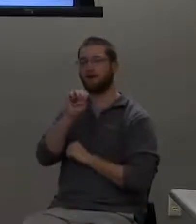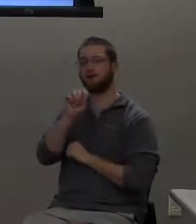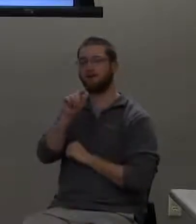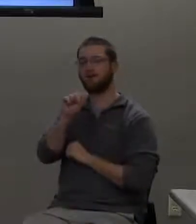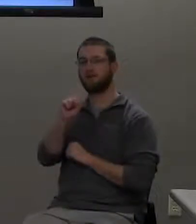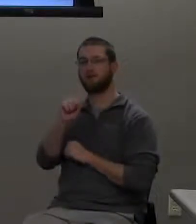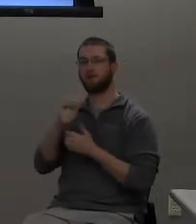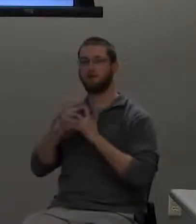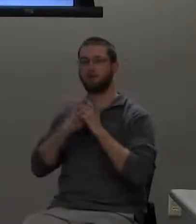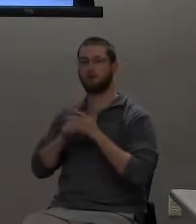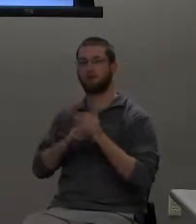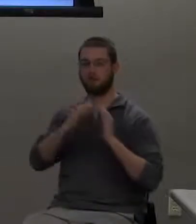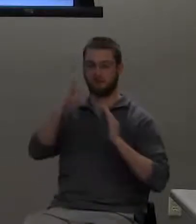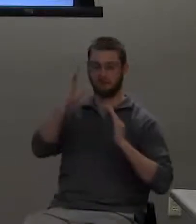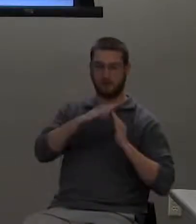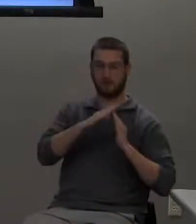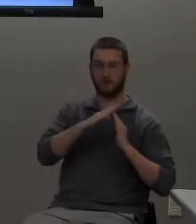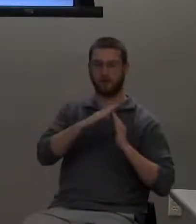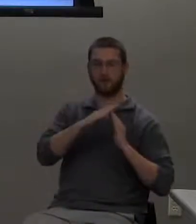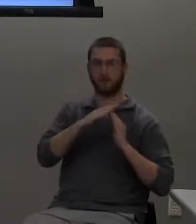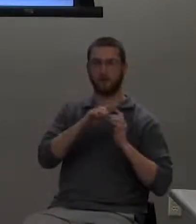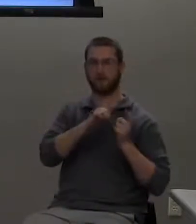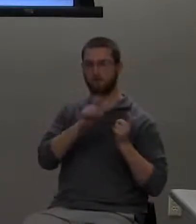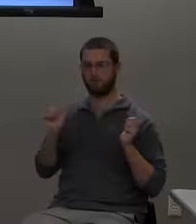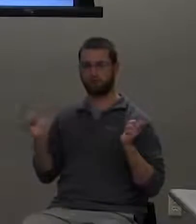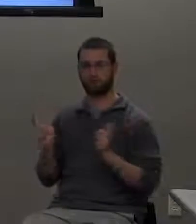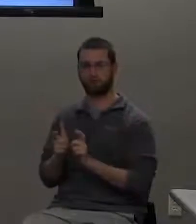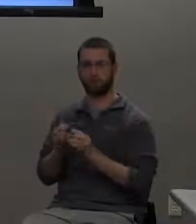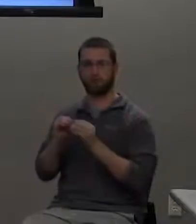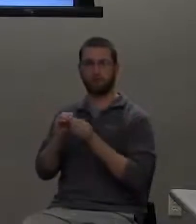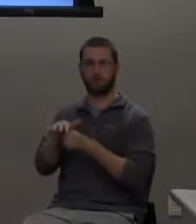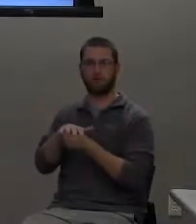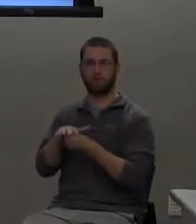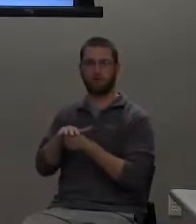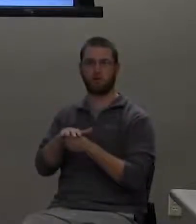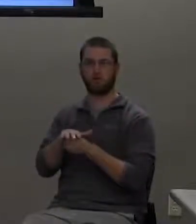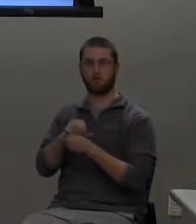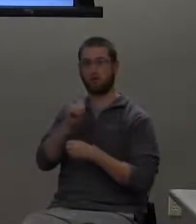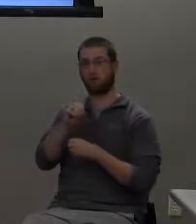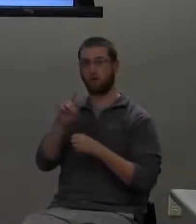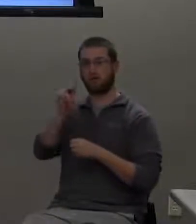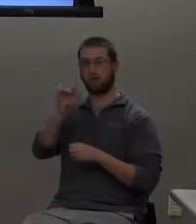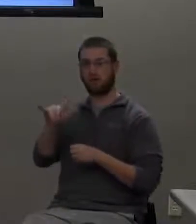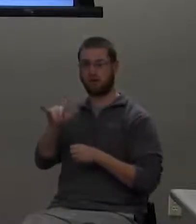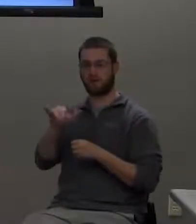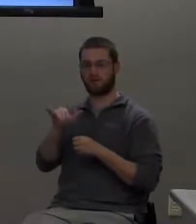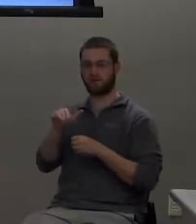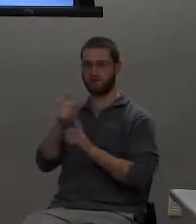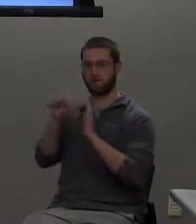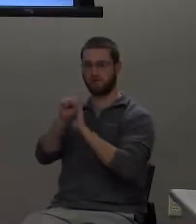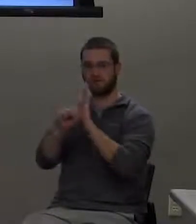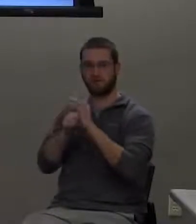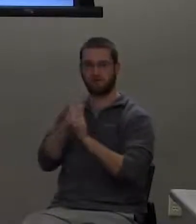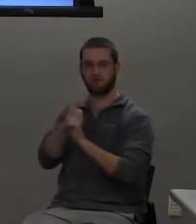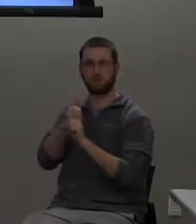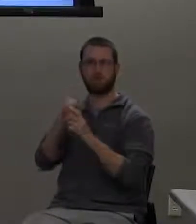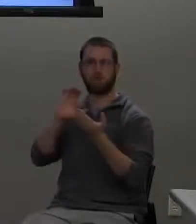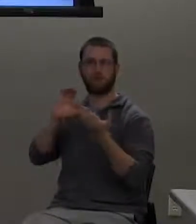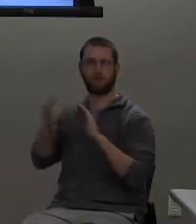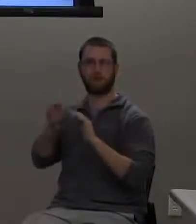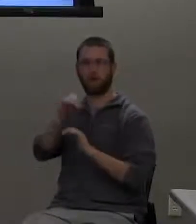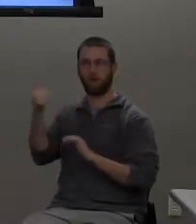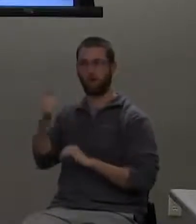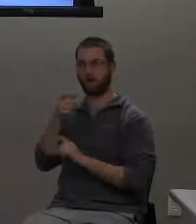and then we work our way down to locally. And so, we wanted to look at how does Kentucky compare. You know, when we talk about